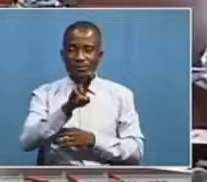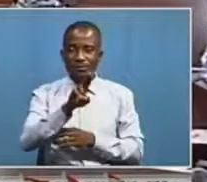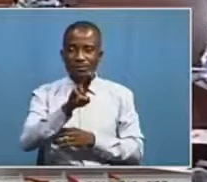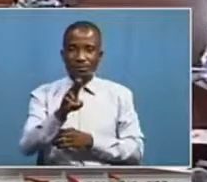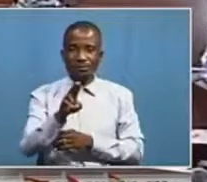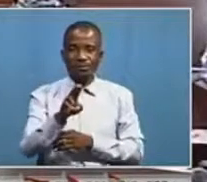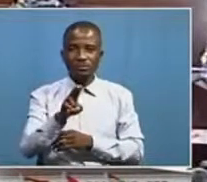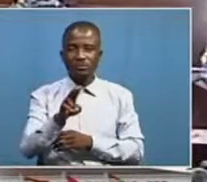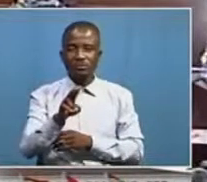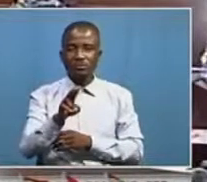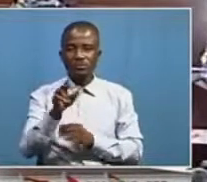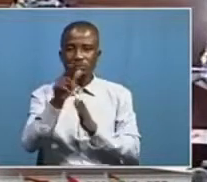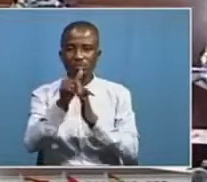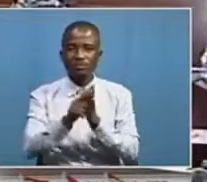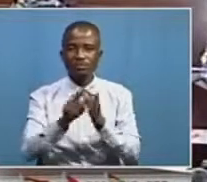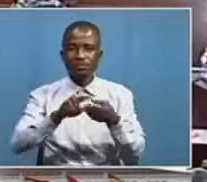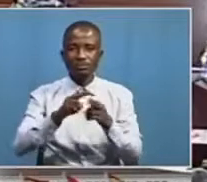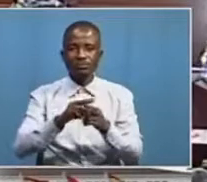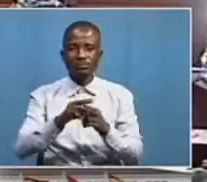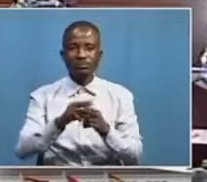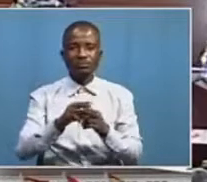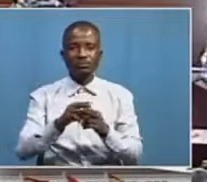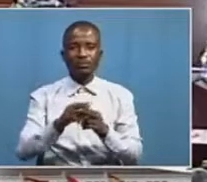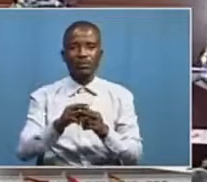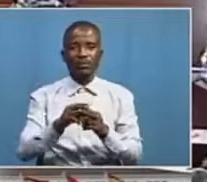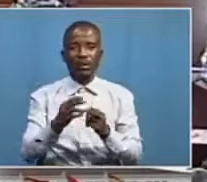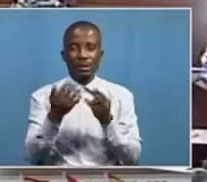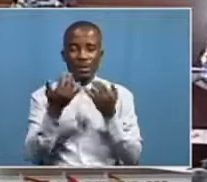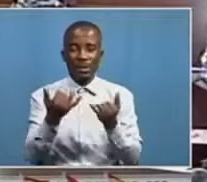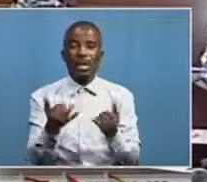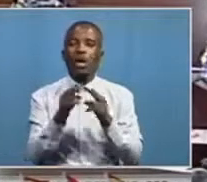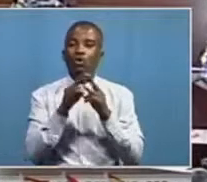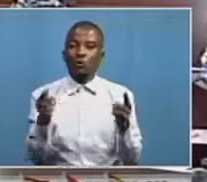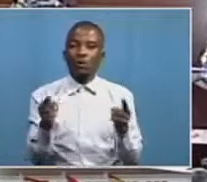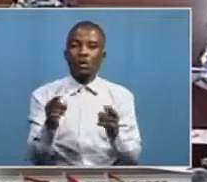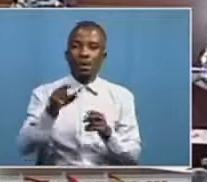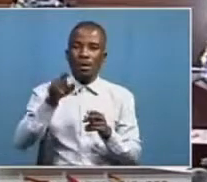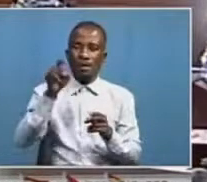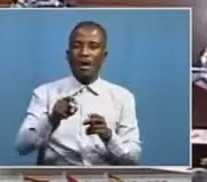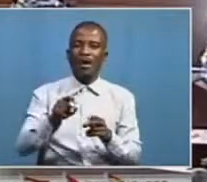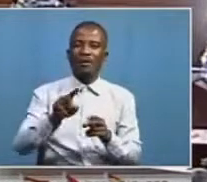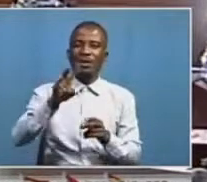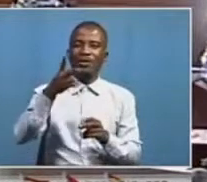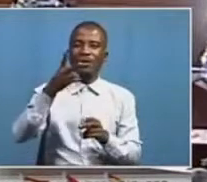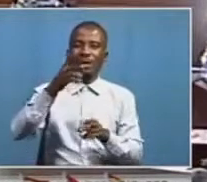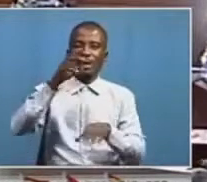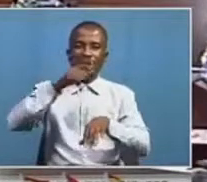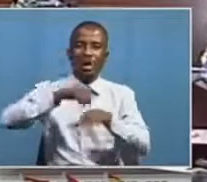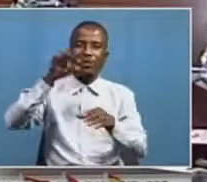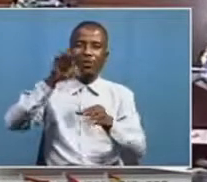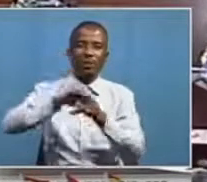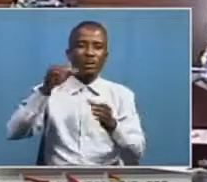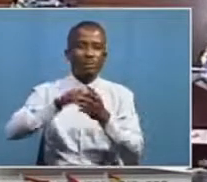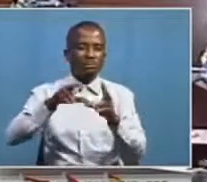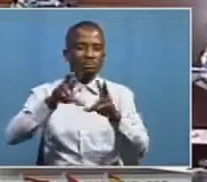of Article 63 of 1992 Constitution. And so there should be a rerun. All the